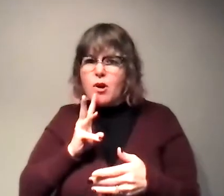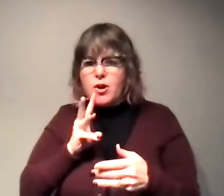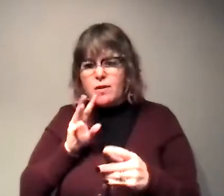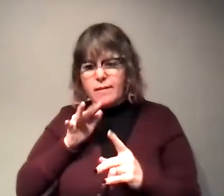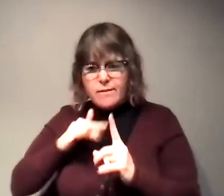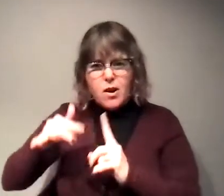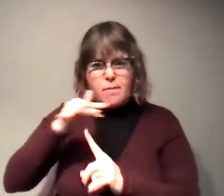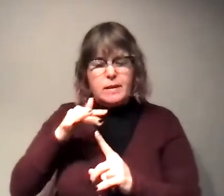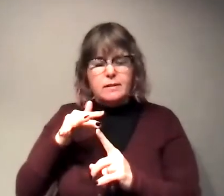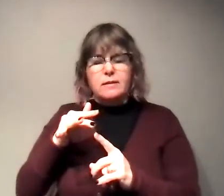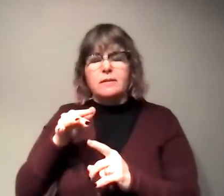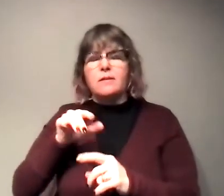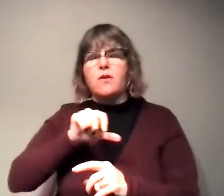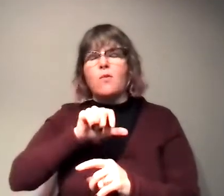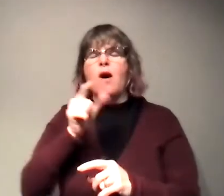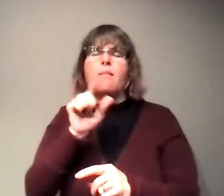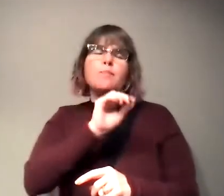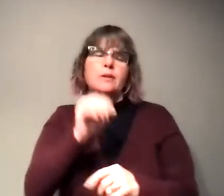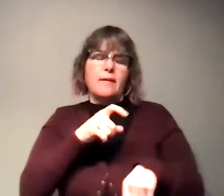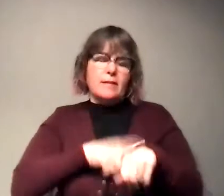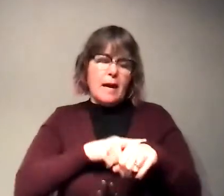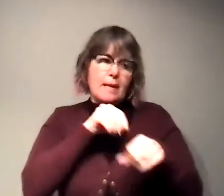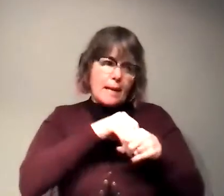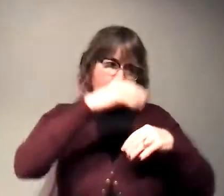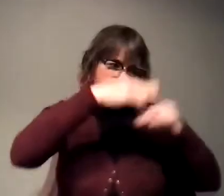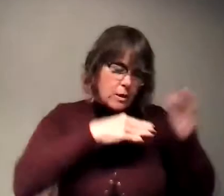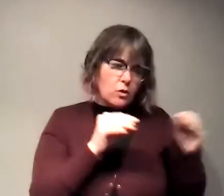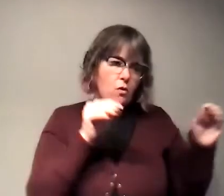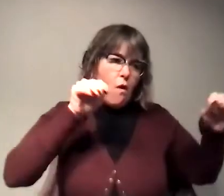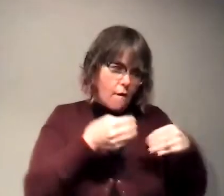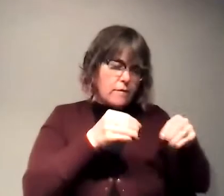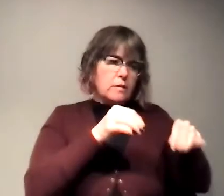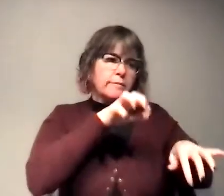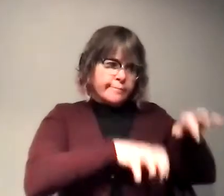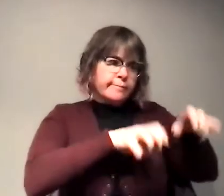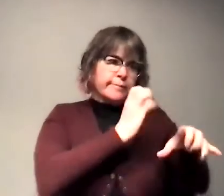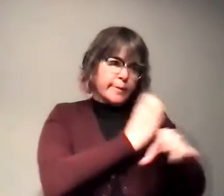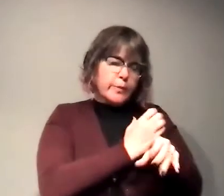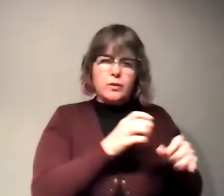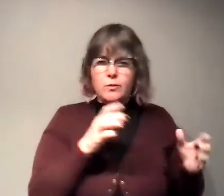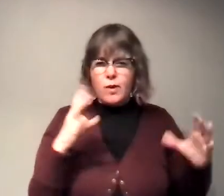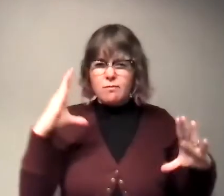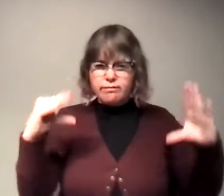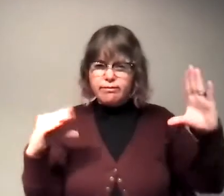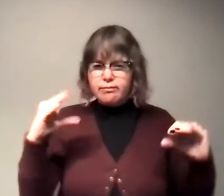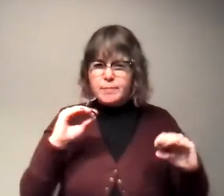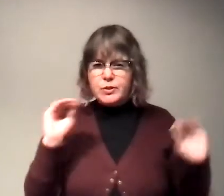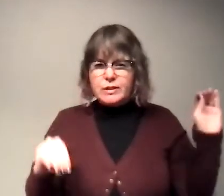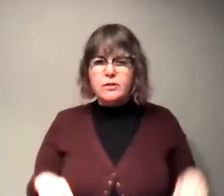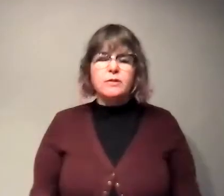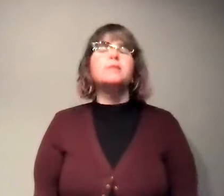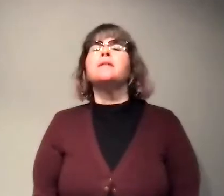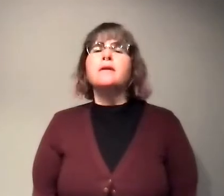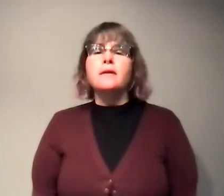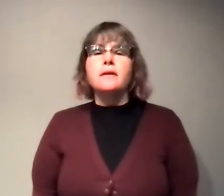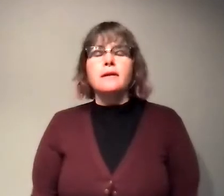environments? And how much of the time are you in a building, in your office, doing that kind of thing? Well, I suppose I could say